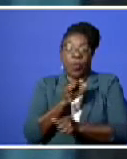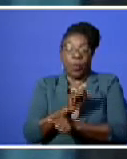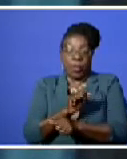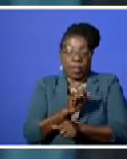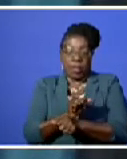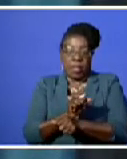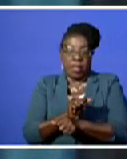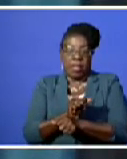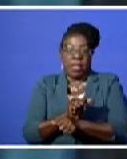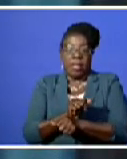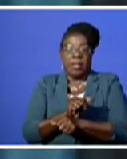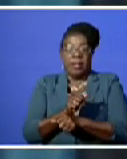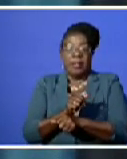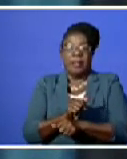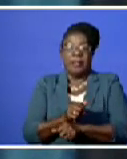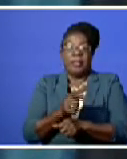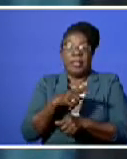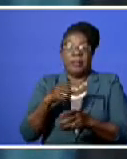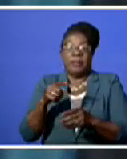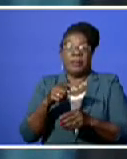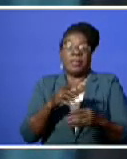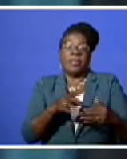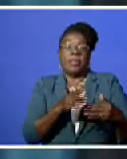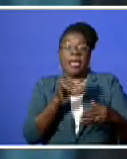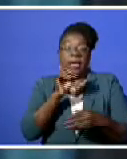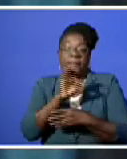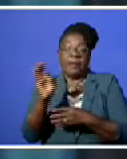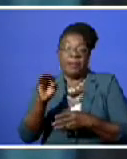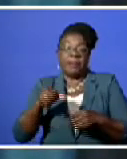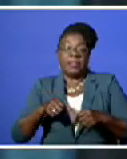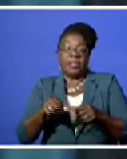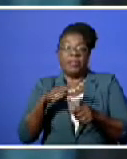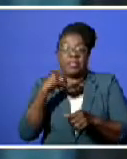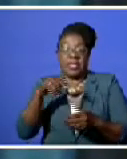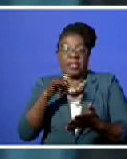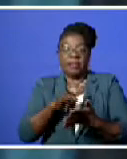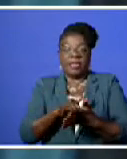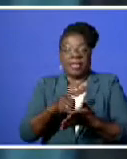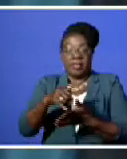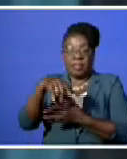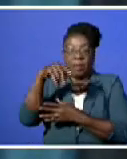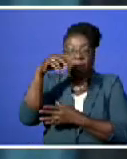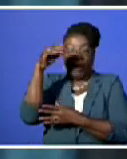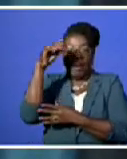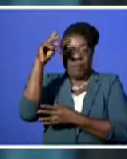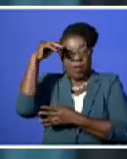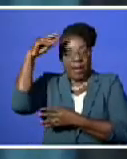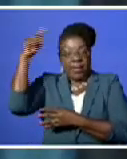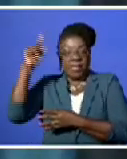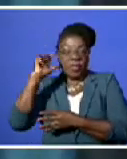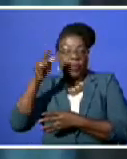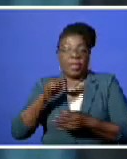the F.N.M. government, under the leadership of Prime Minister Minnis, will continue prioritizing the health and safety of all Bahamians.